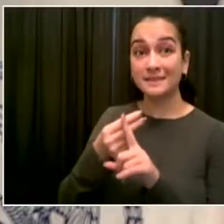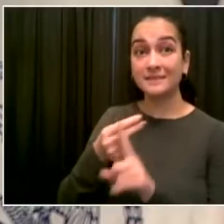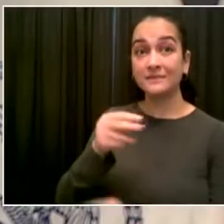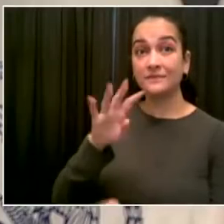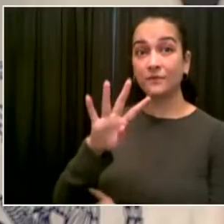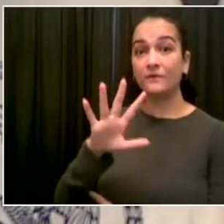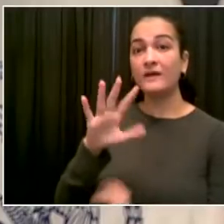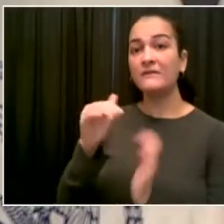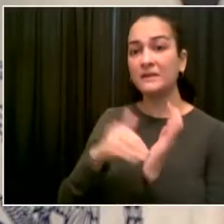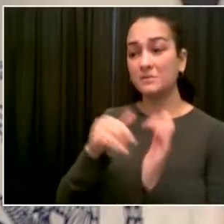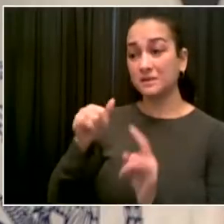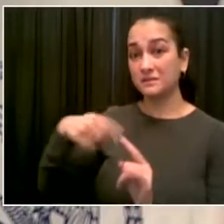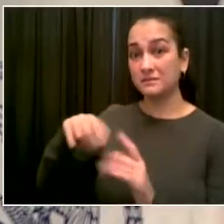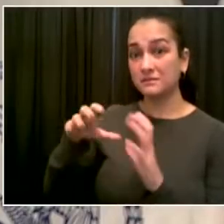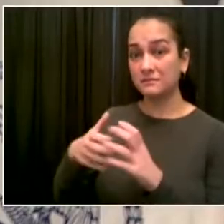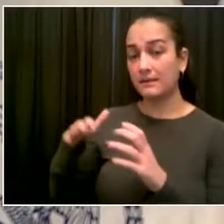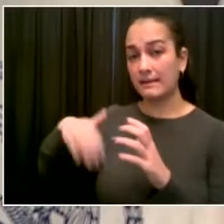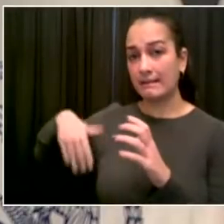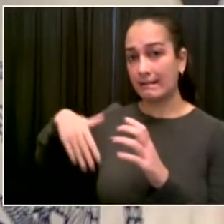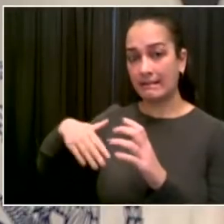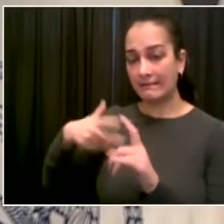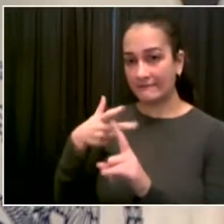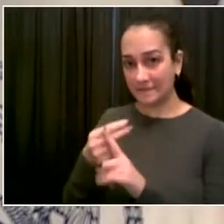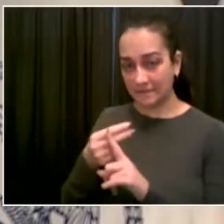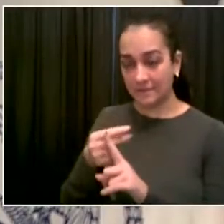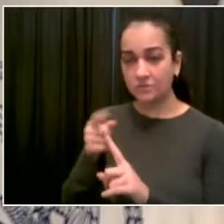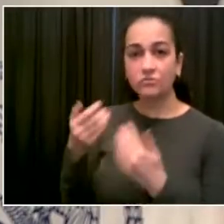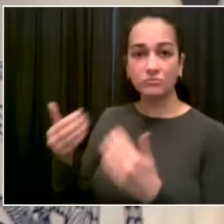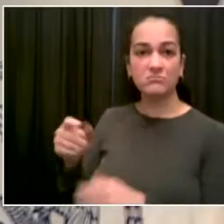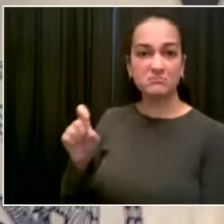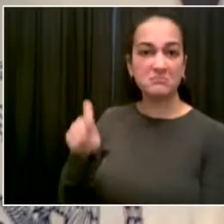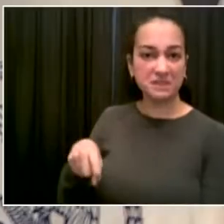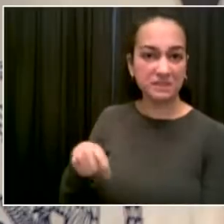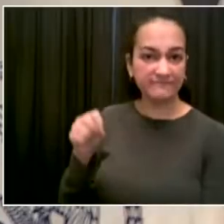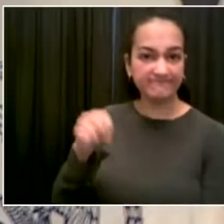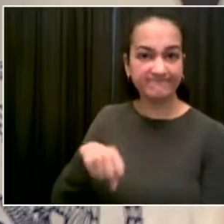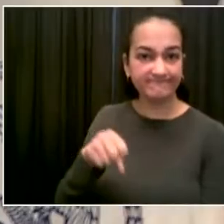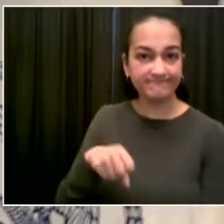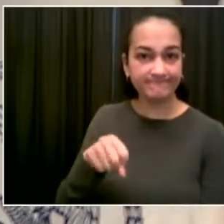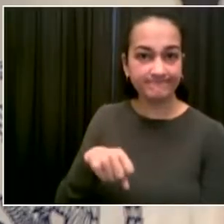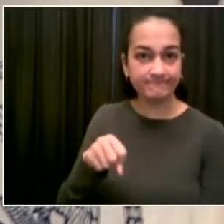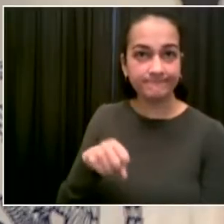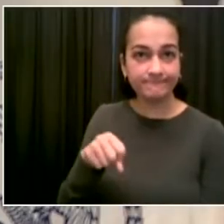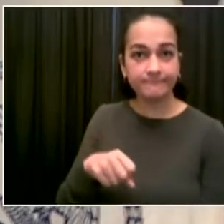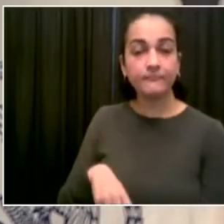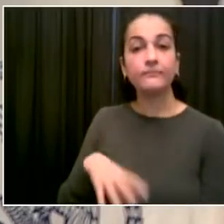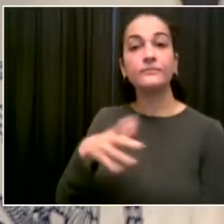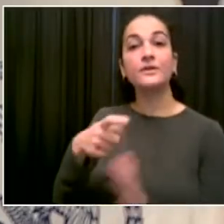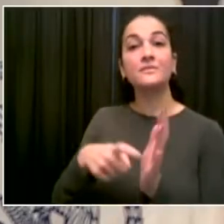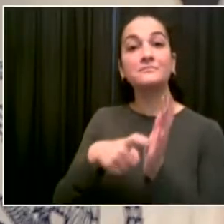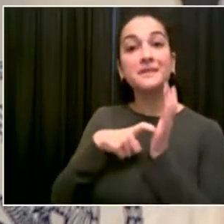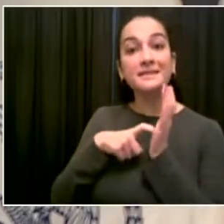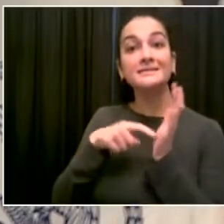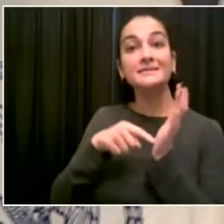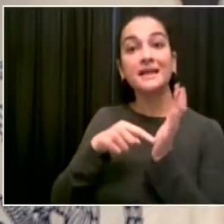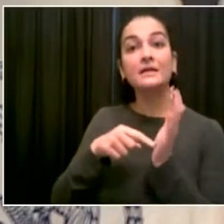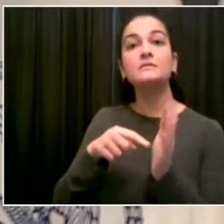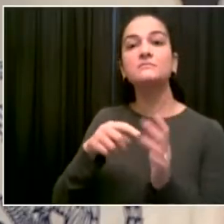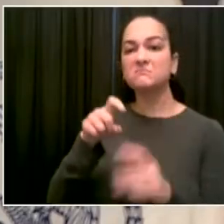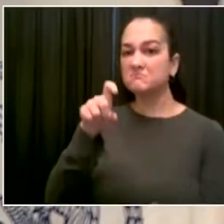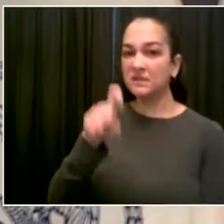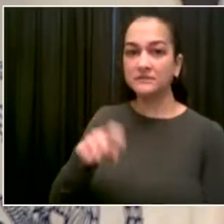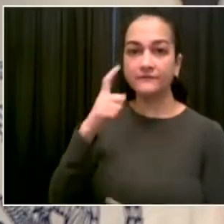that'll go a month later. But this is literally all city agencies are affected by this commissioner order. Go ahead,